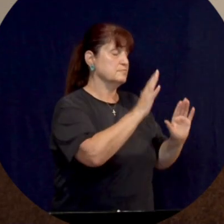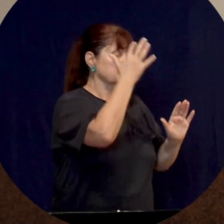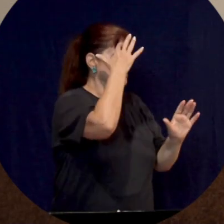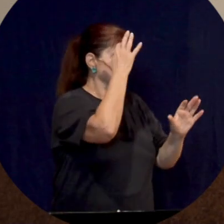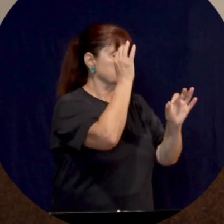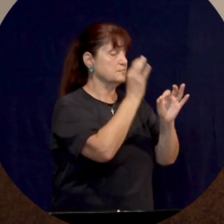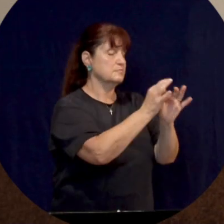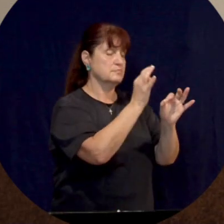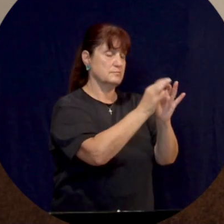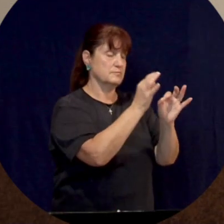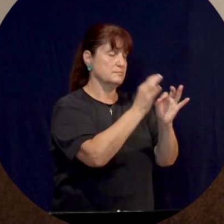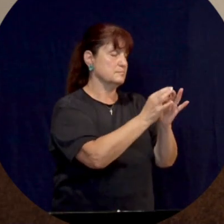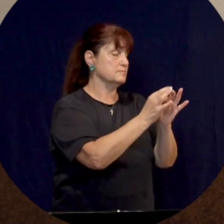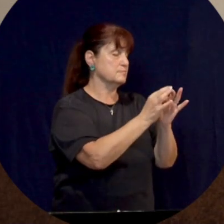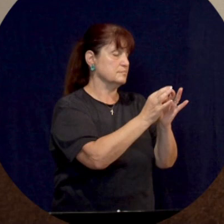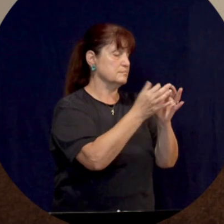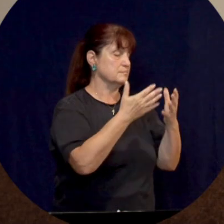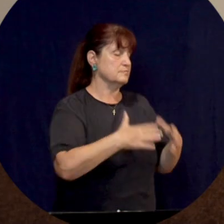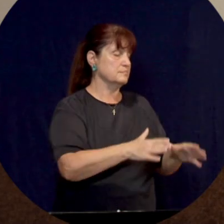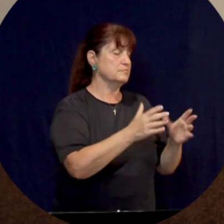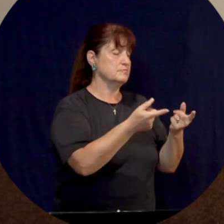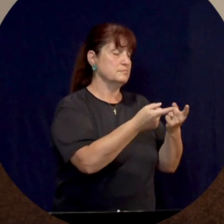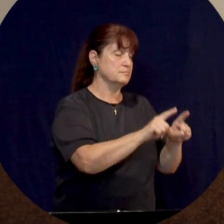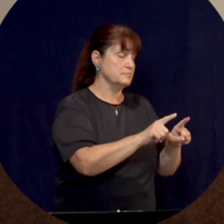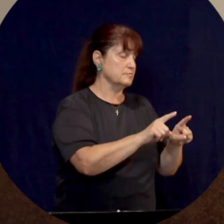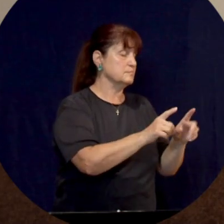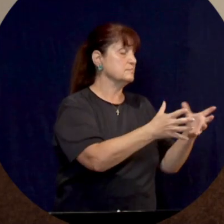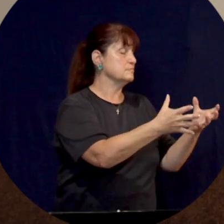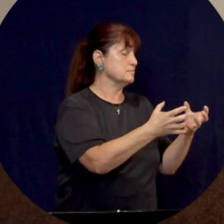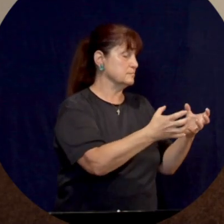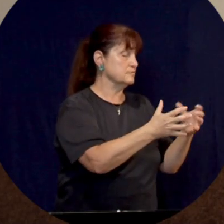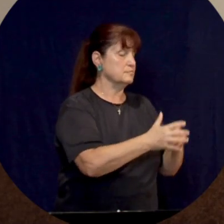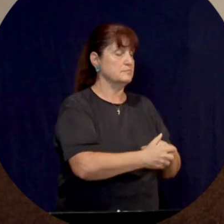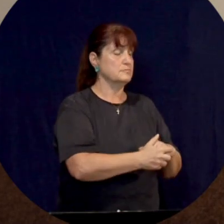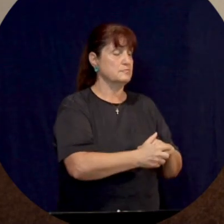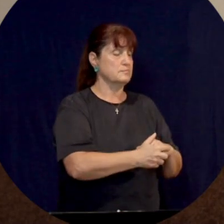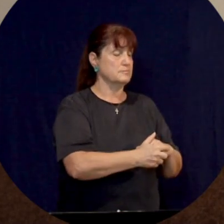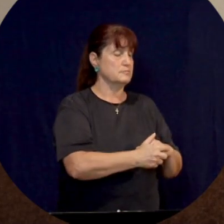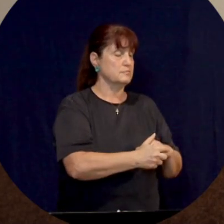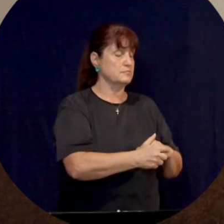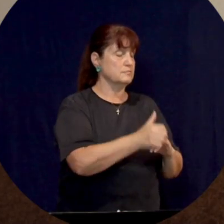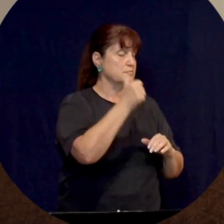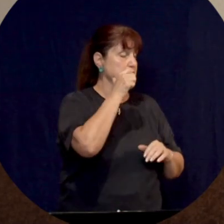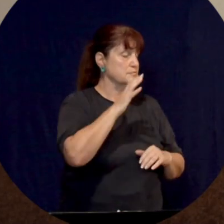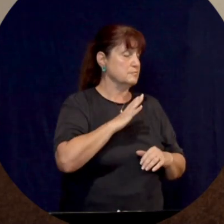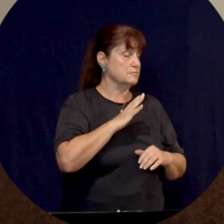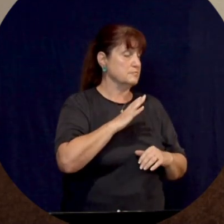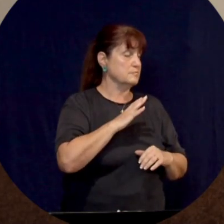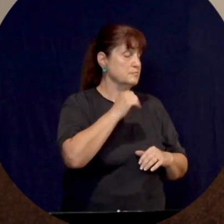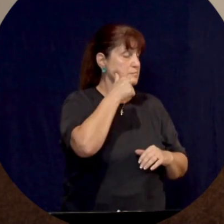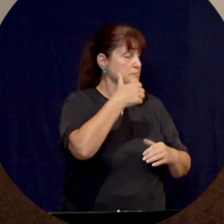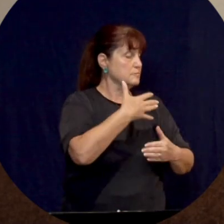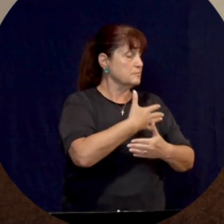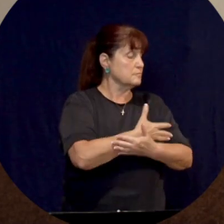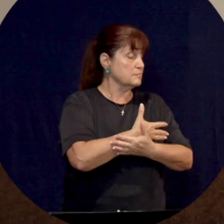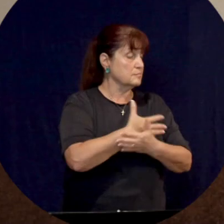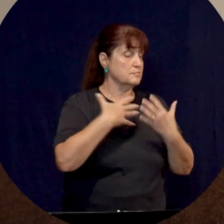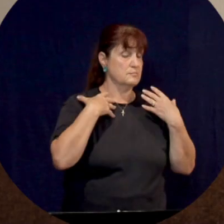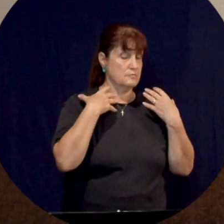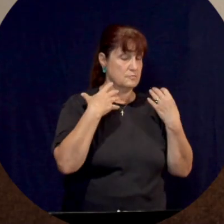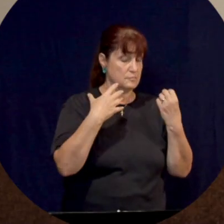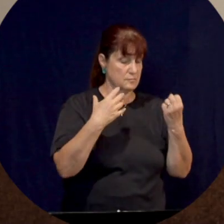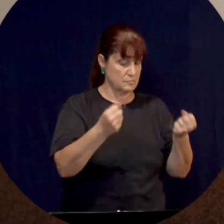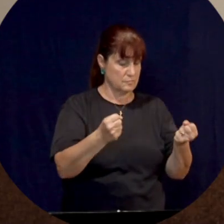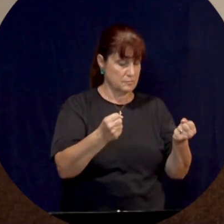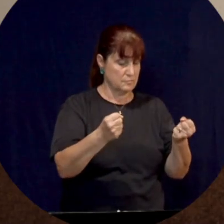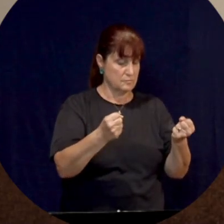faith. Let it be done for you as you wish." And the woman's daughter was healed from